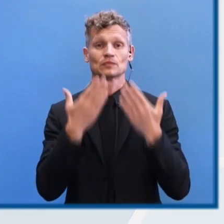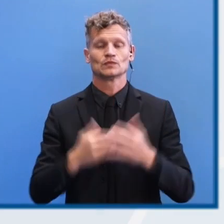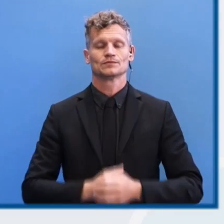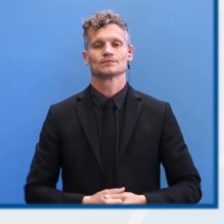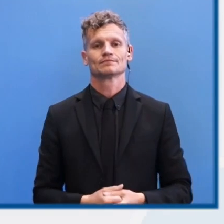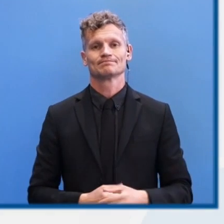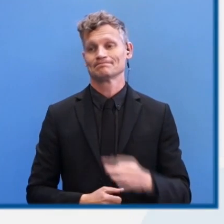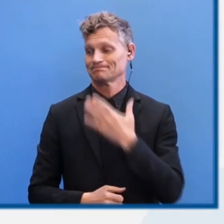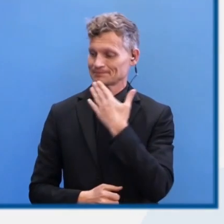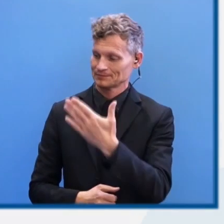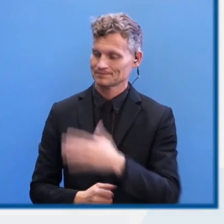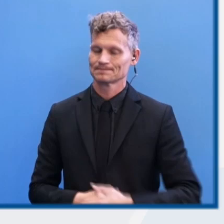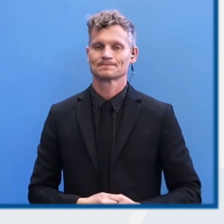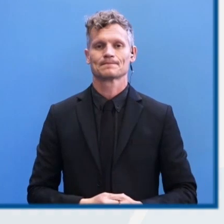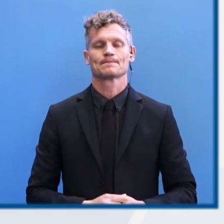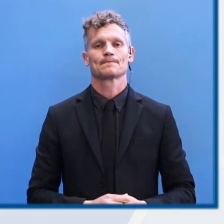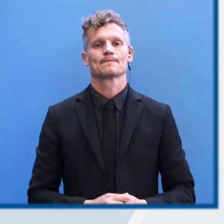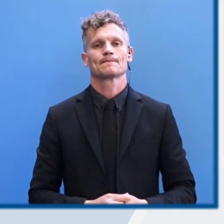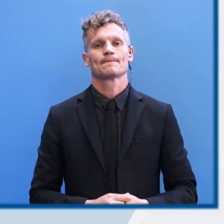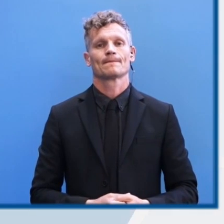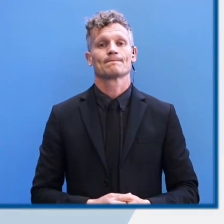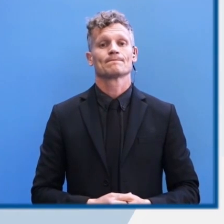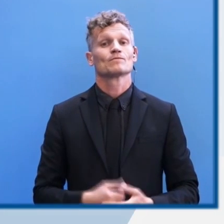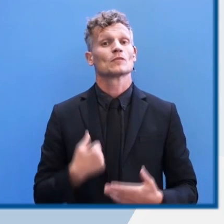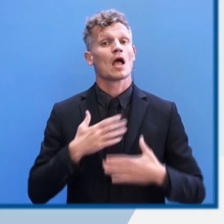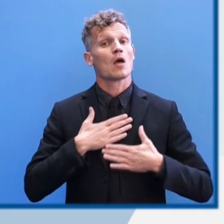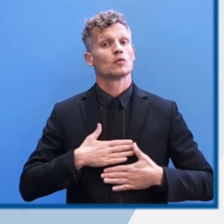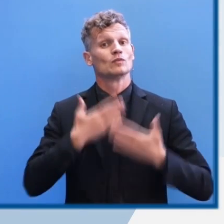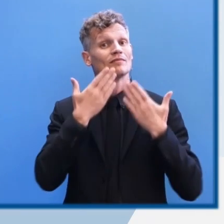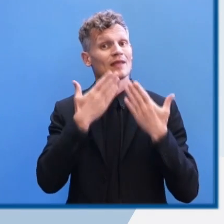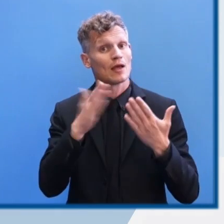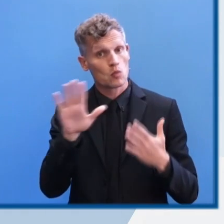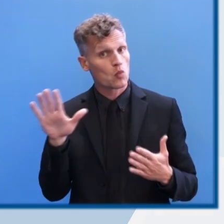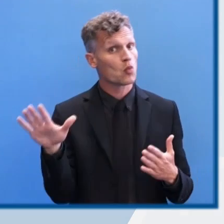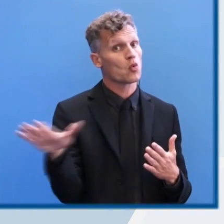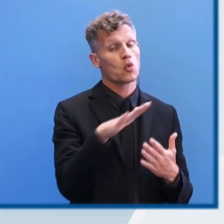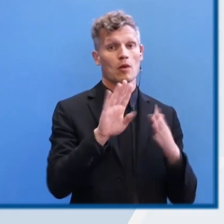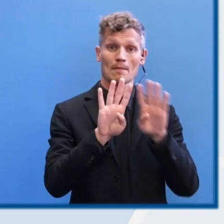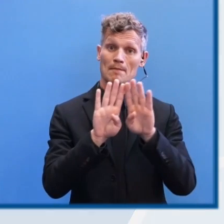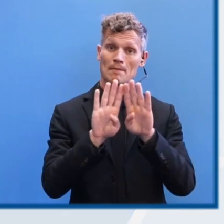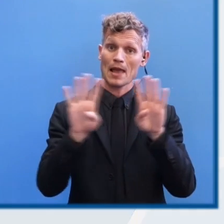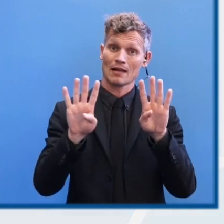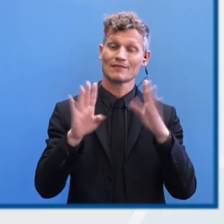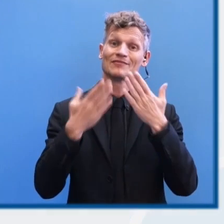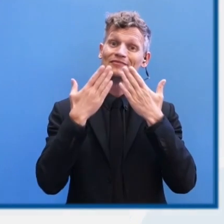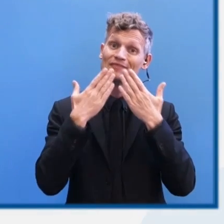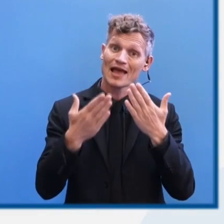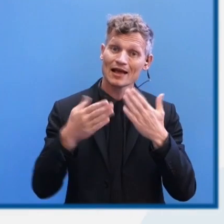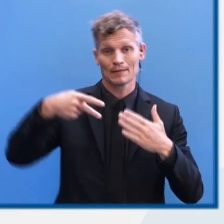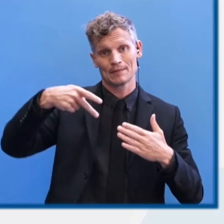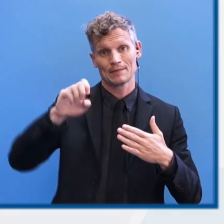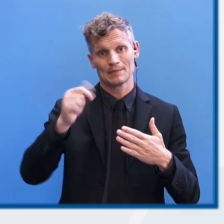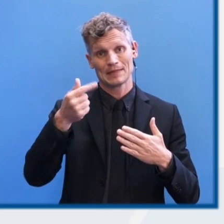Thank you very much, Peter. I want to thank all the panelists. So thanks again, Peter. Thank you, BJ. Thank